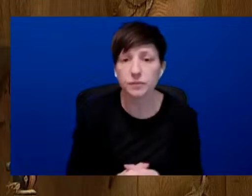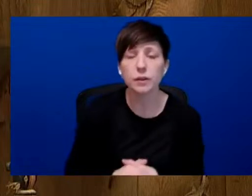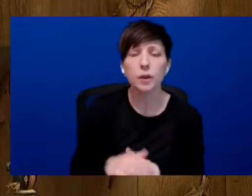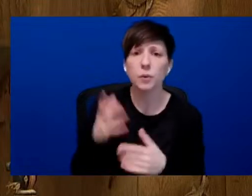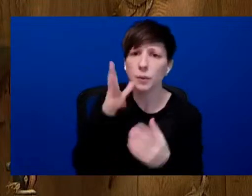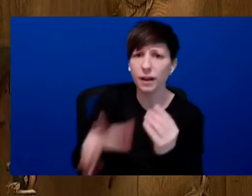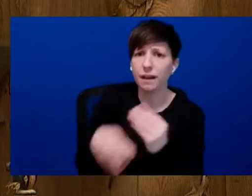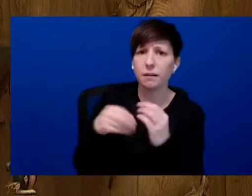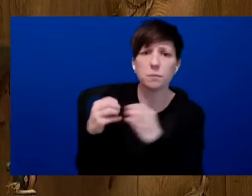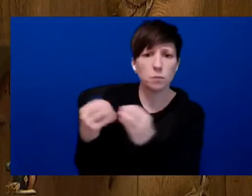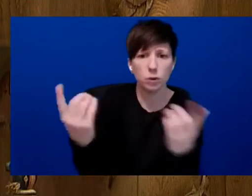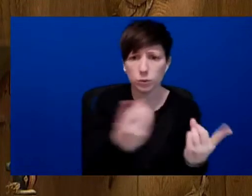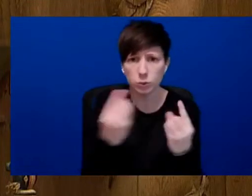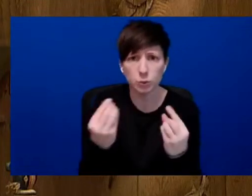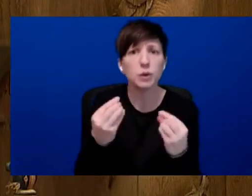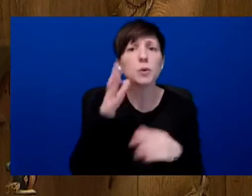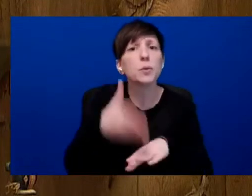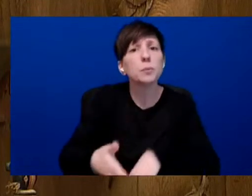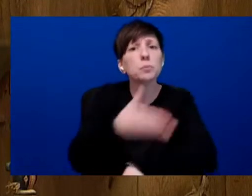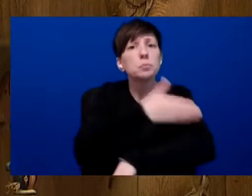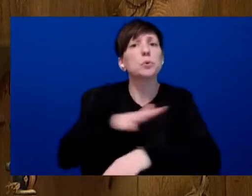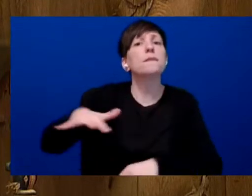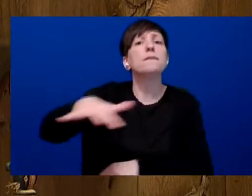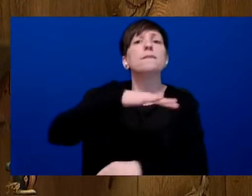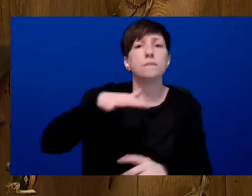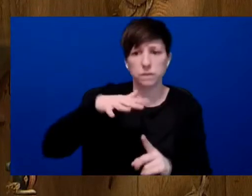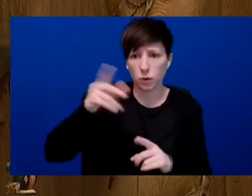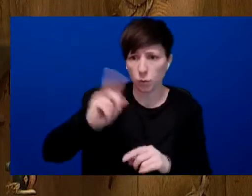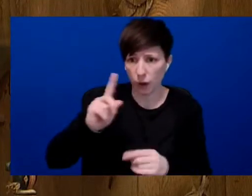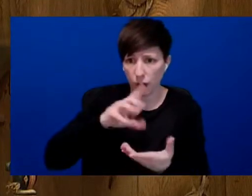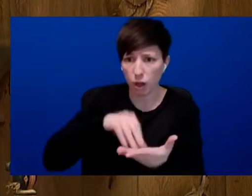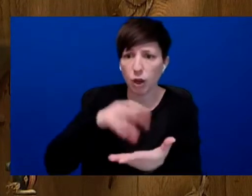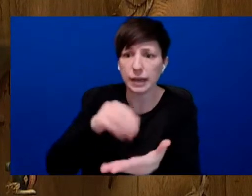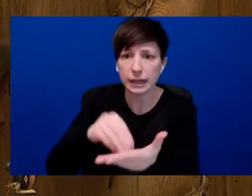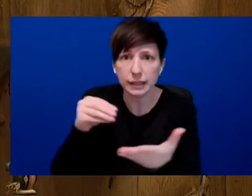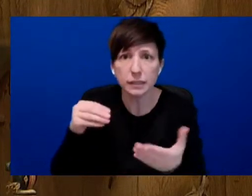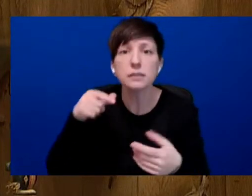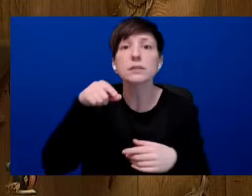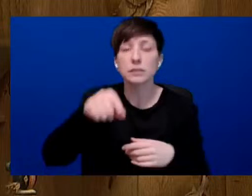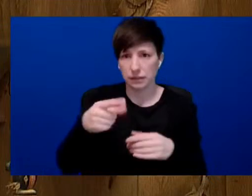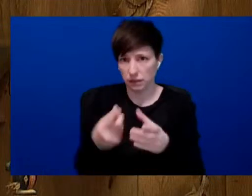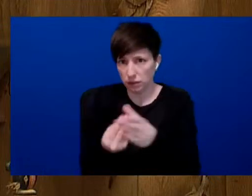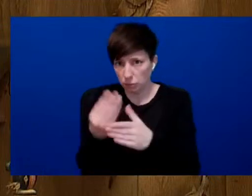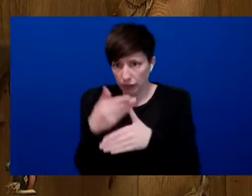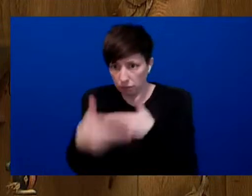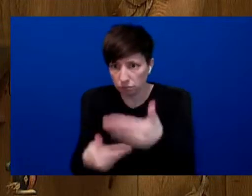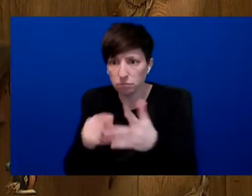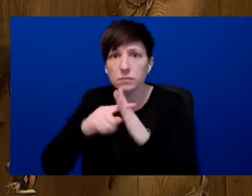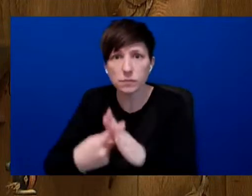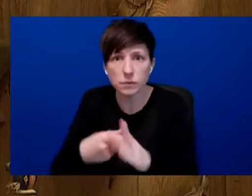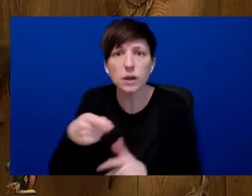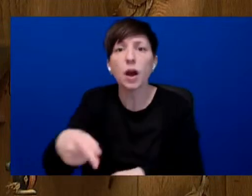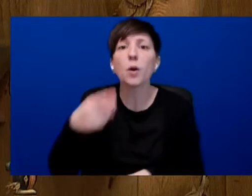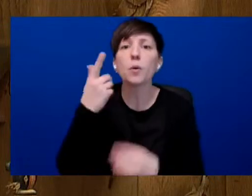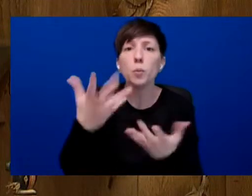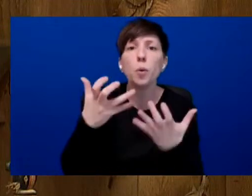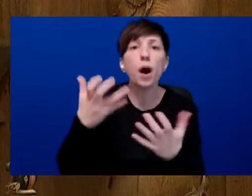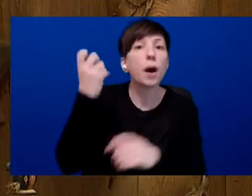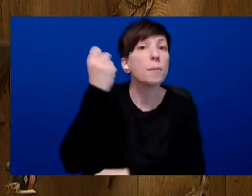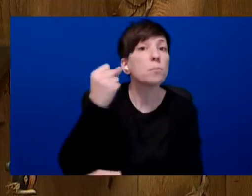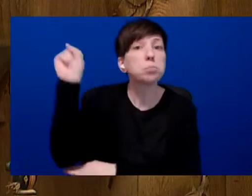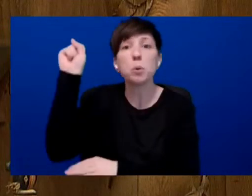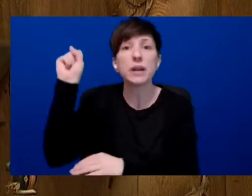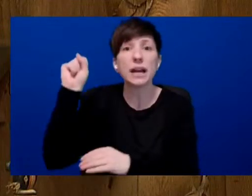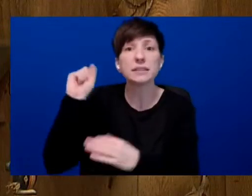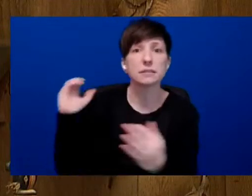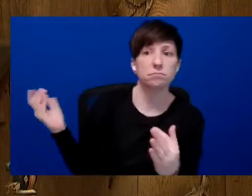learning conditions for students. New legislation will be tabled to protect schools and kids from disruptive protests. While